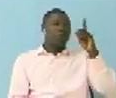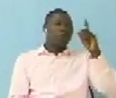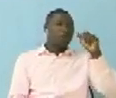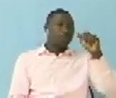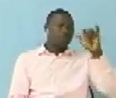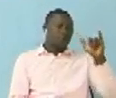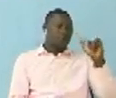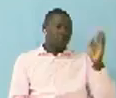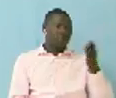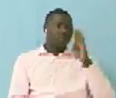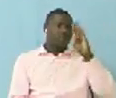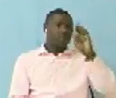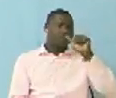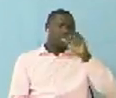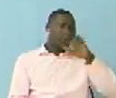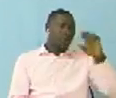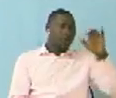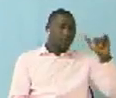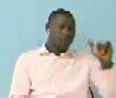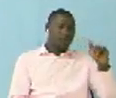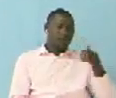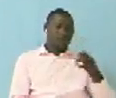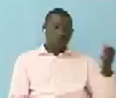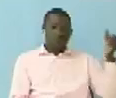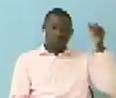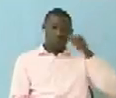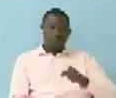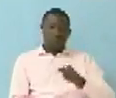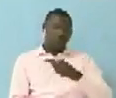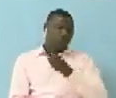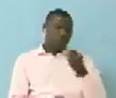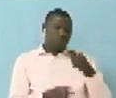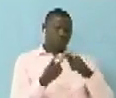True or false? That is why I said it's up to the president.